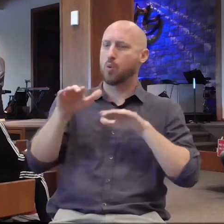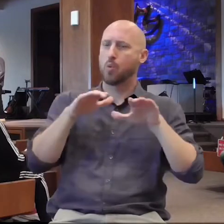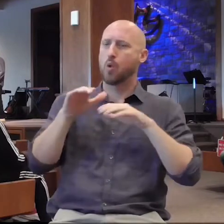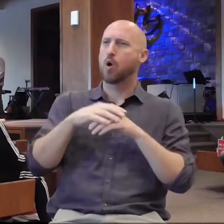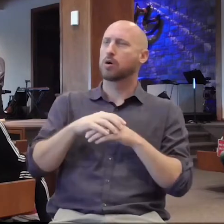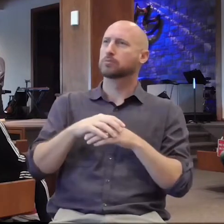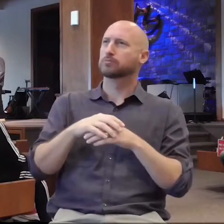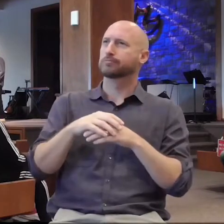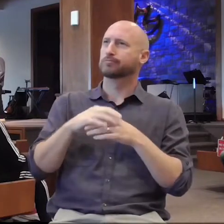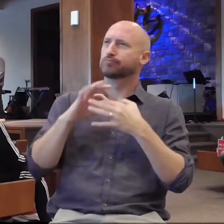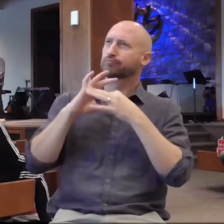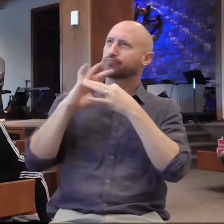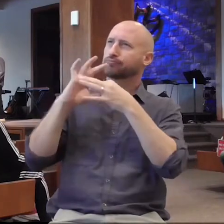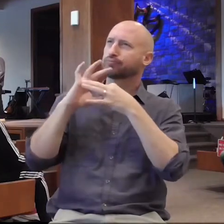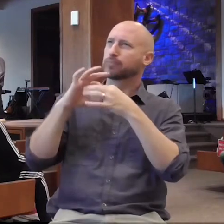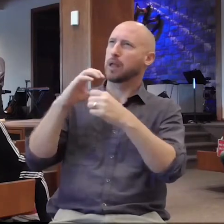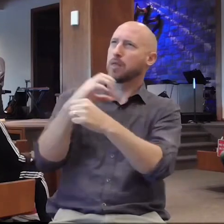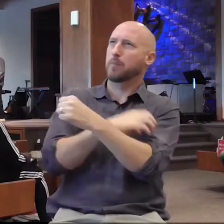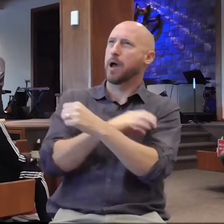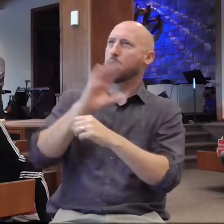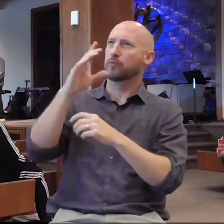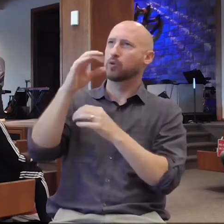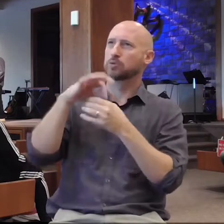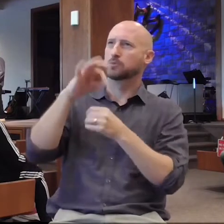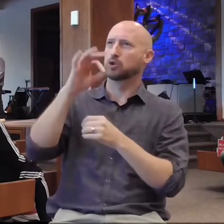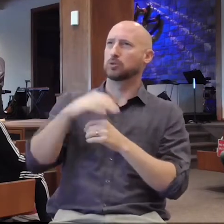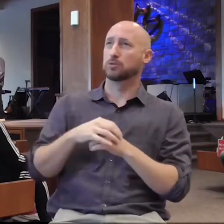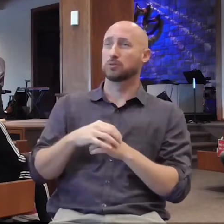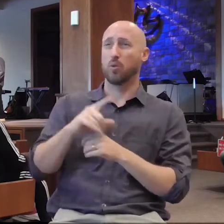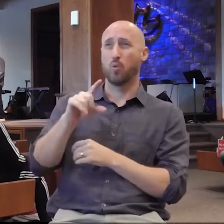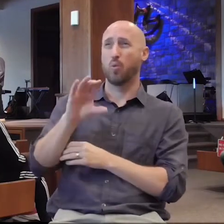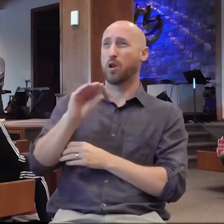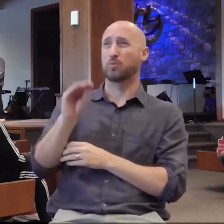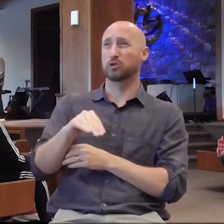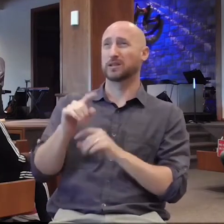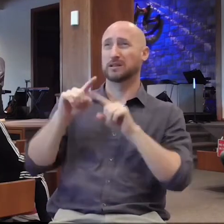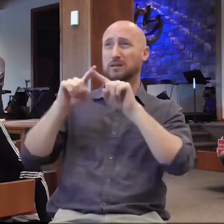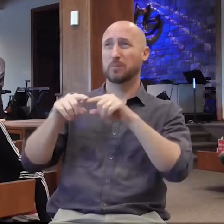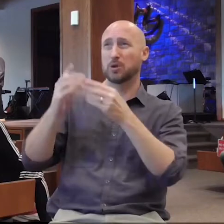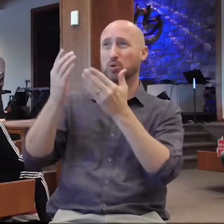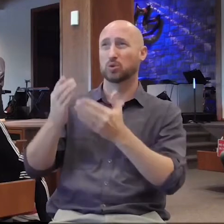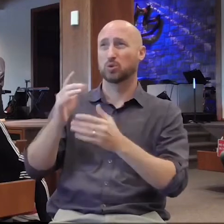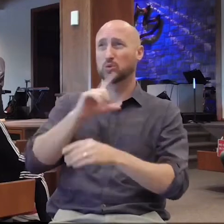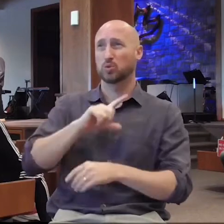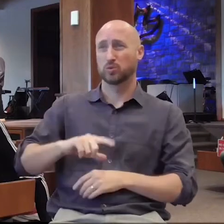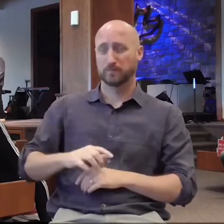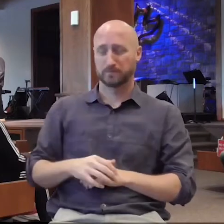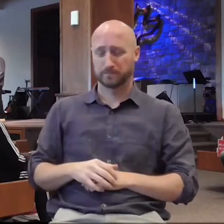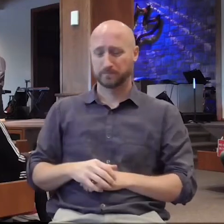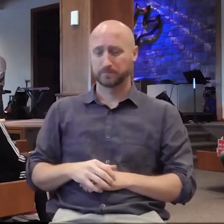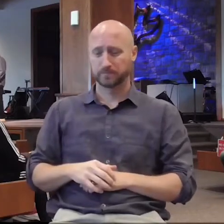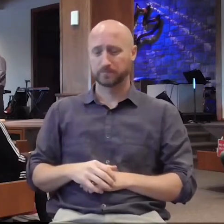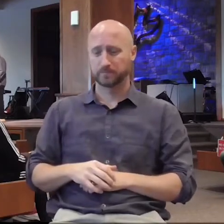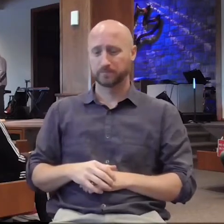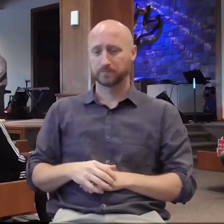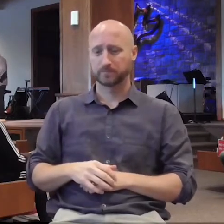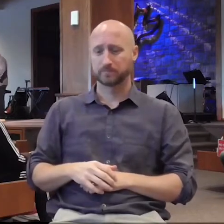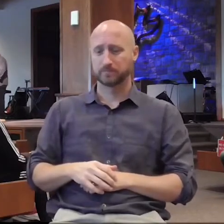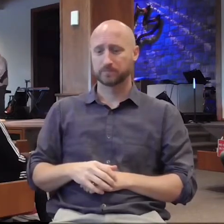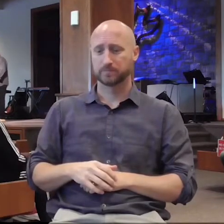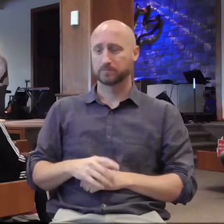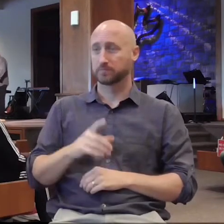Spirit. We are 100% dependent upon you, Lord. And we are